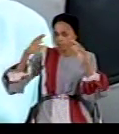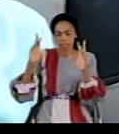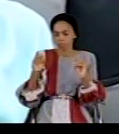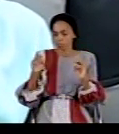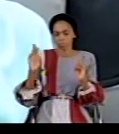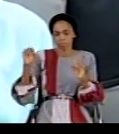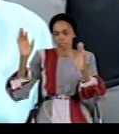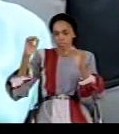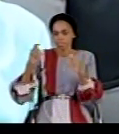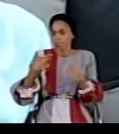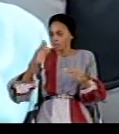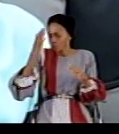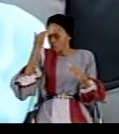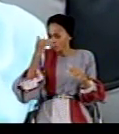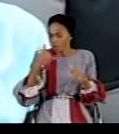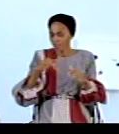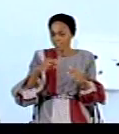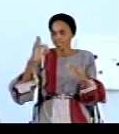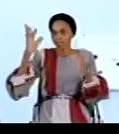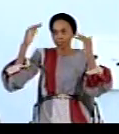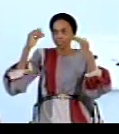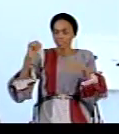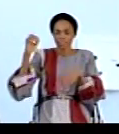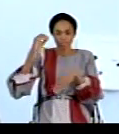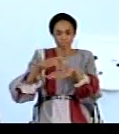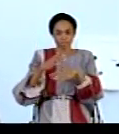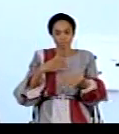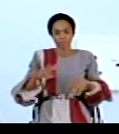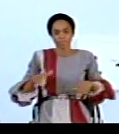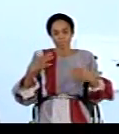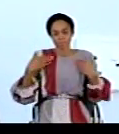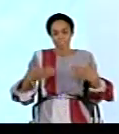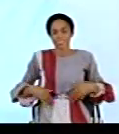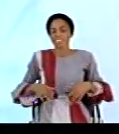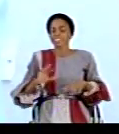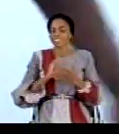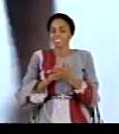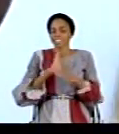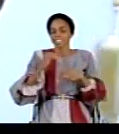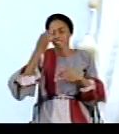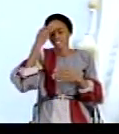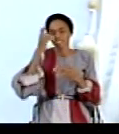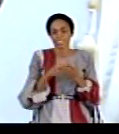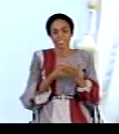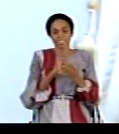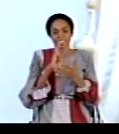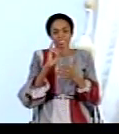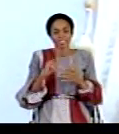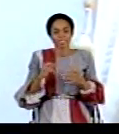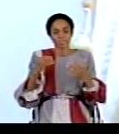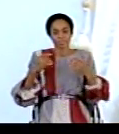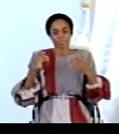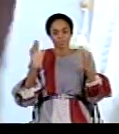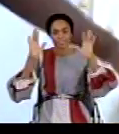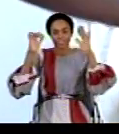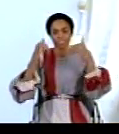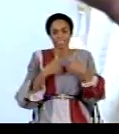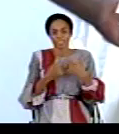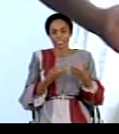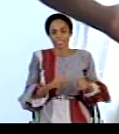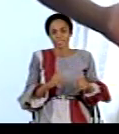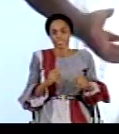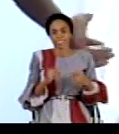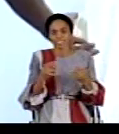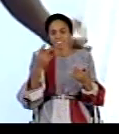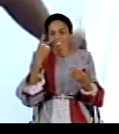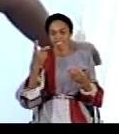know that my miracle has taken place. I want to give God the glory. You see me now. In fact, I don't know